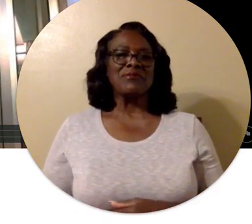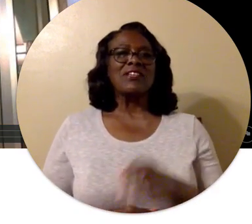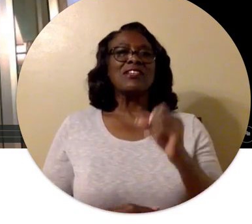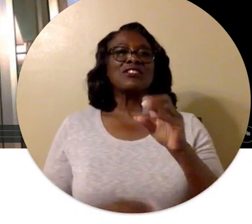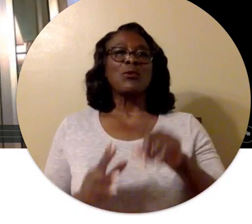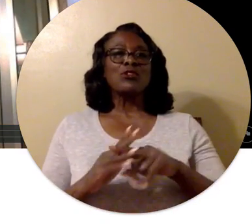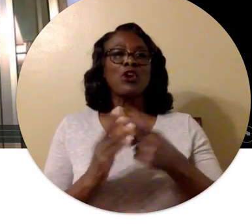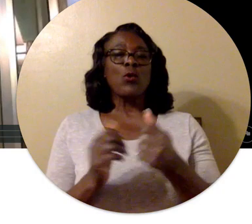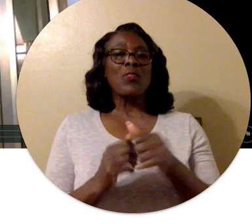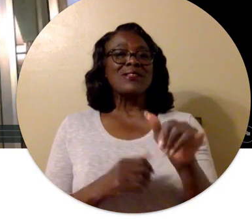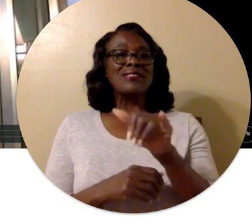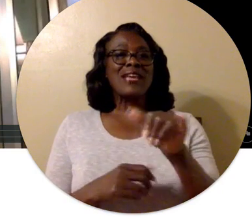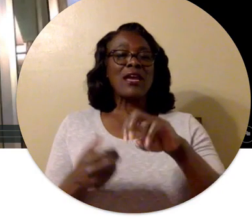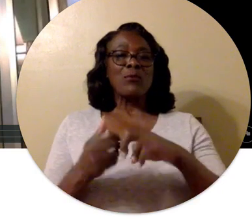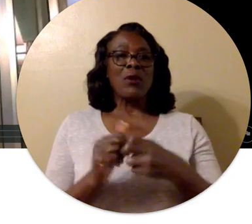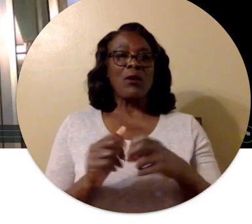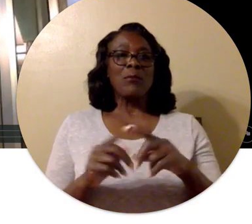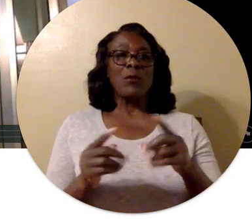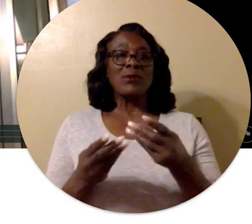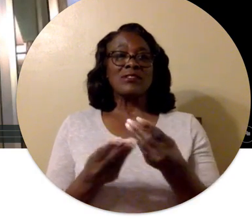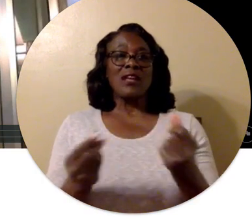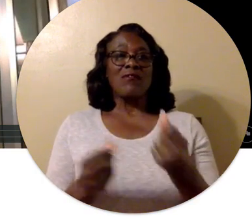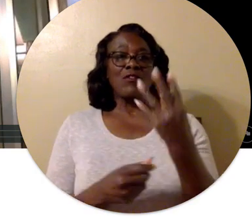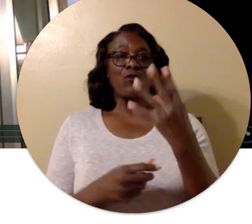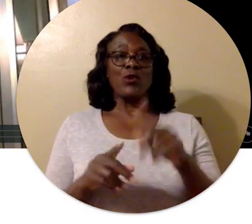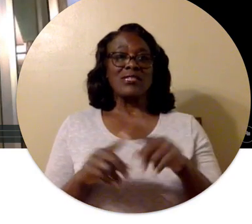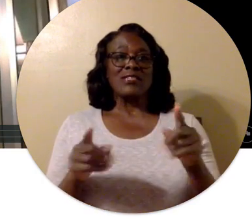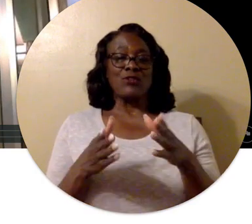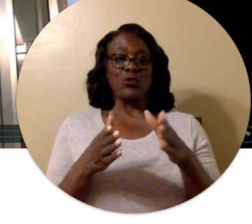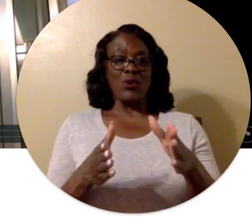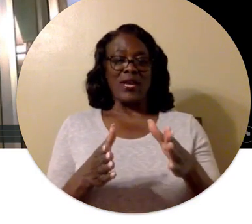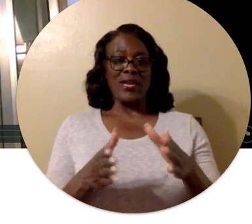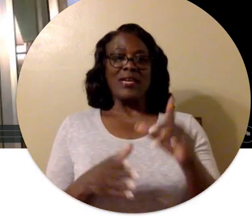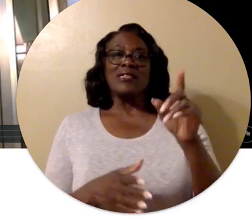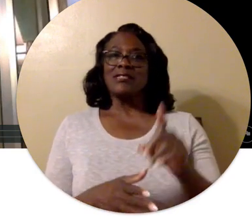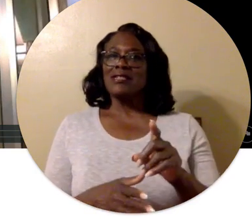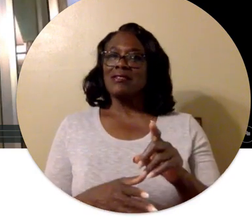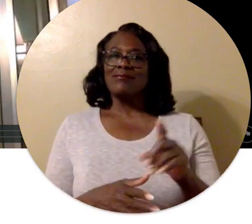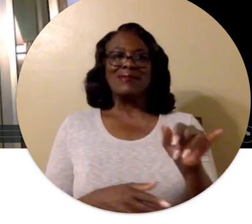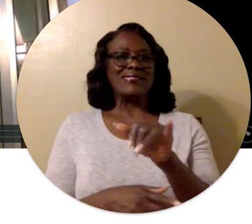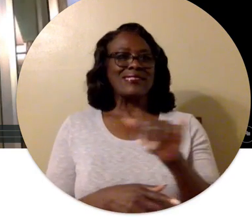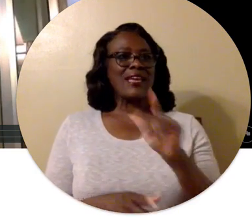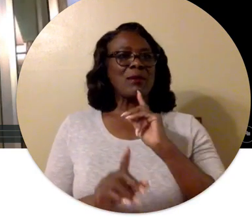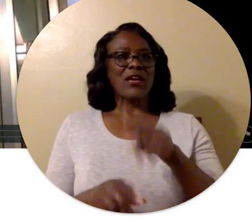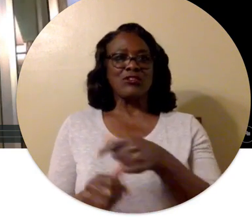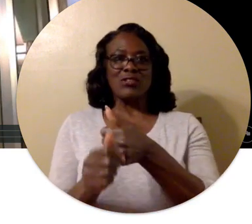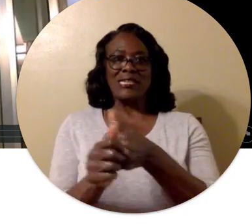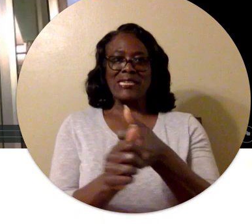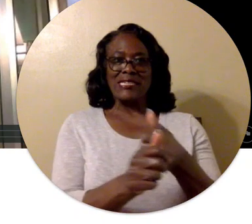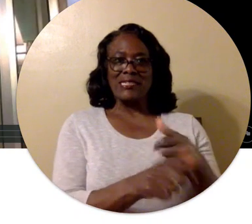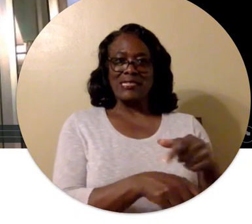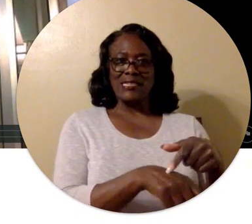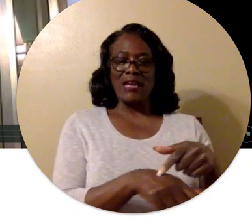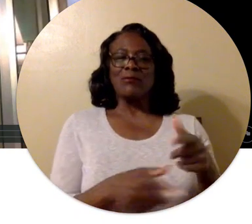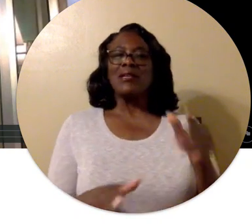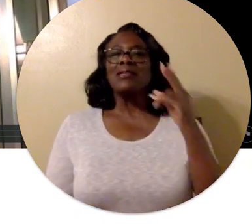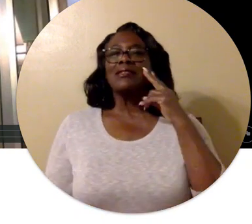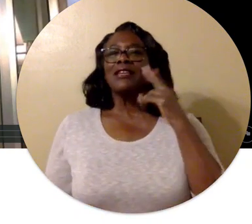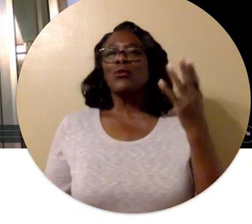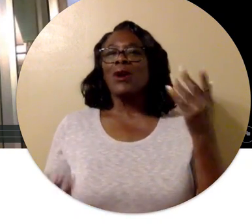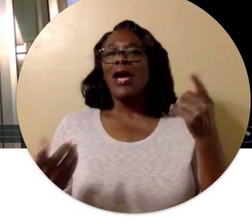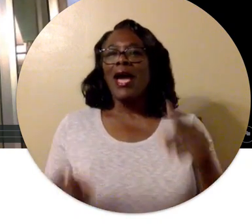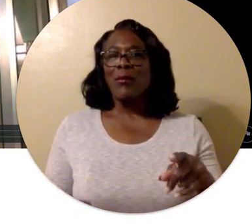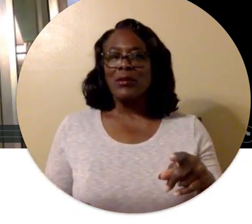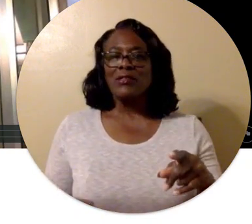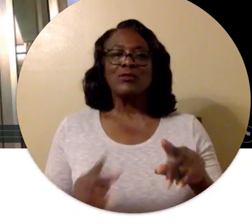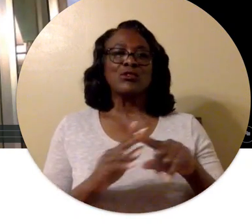the same problem, but we're going to solve it 4 different ways. We should get the same answer every time, but let's see what happens. So we're going to start off,